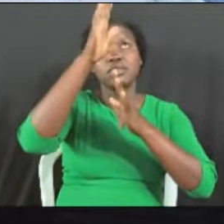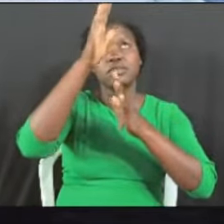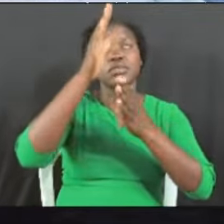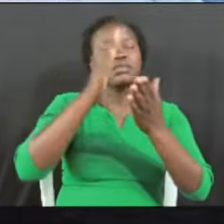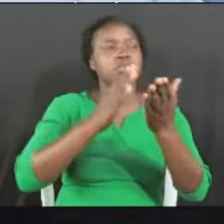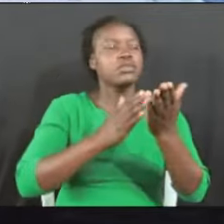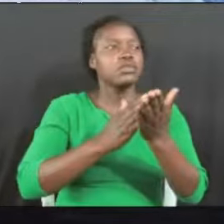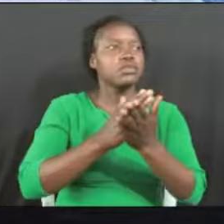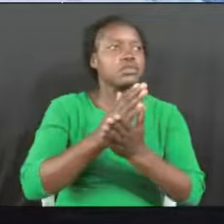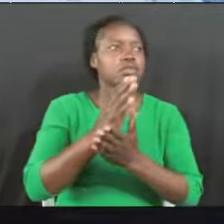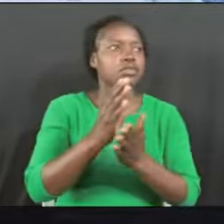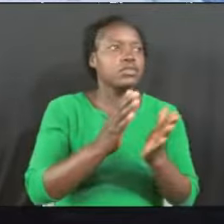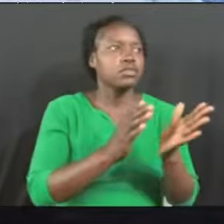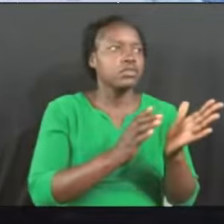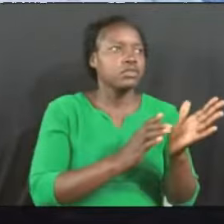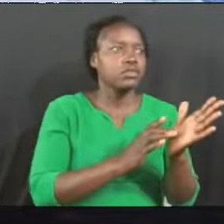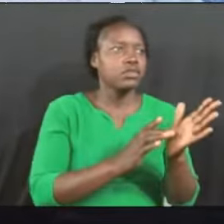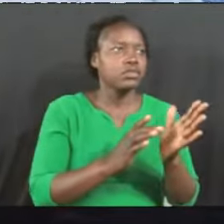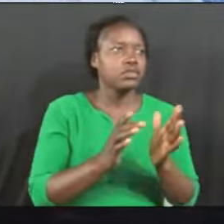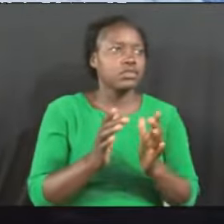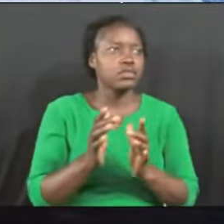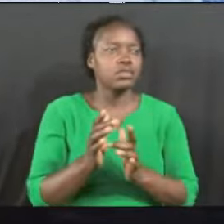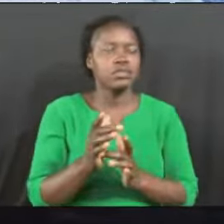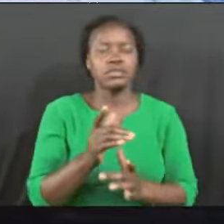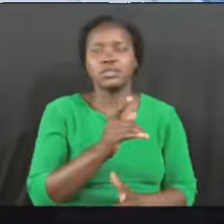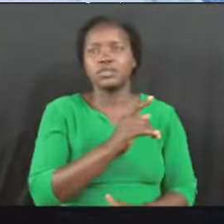Through Jesus the Son.